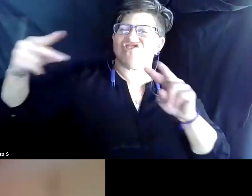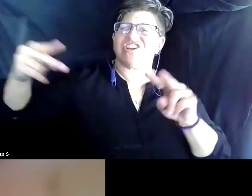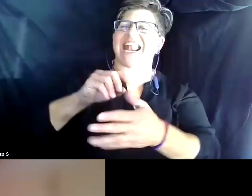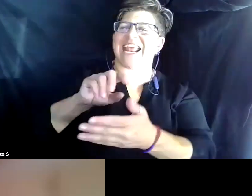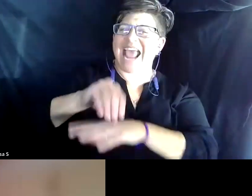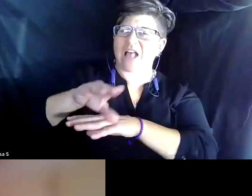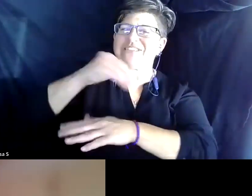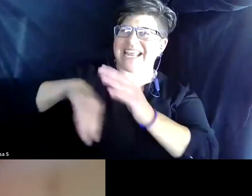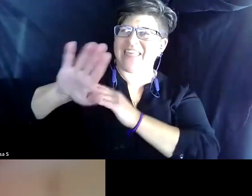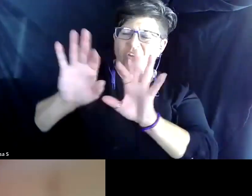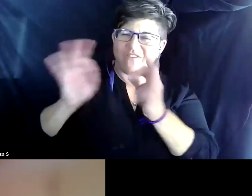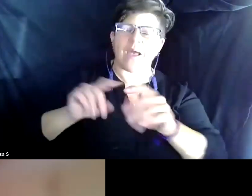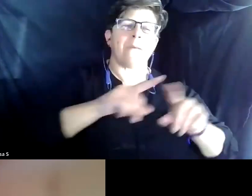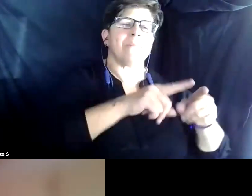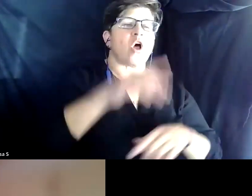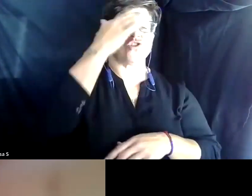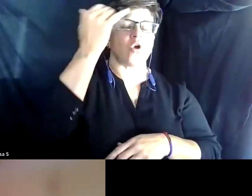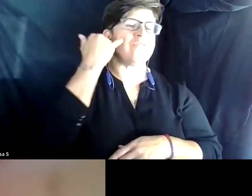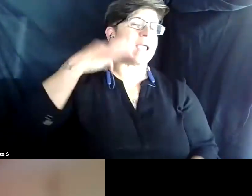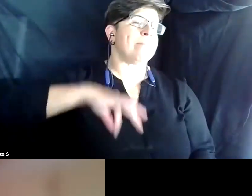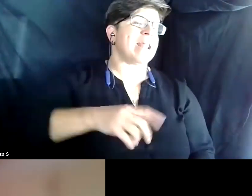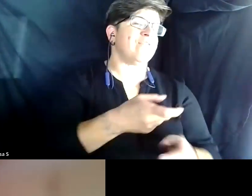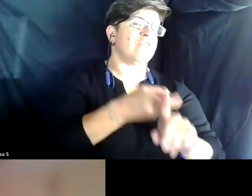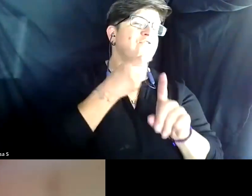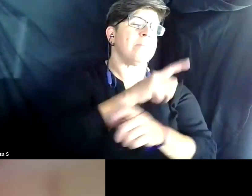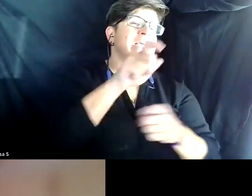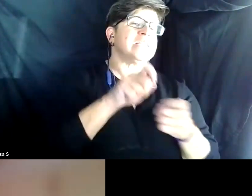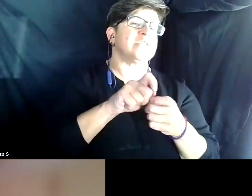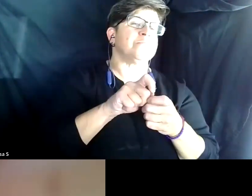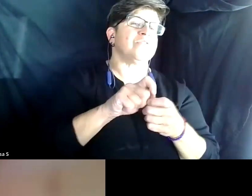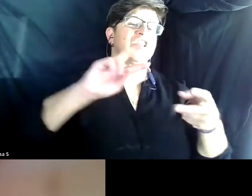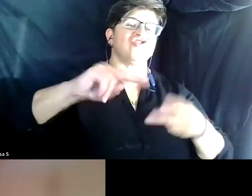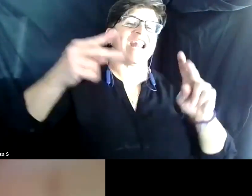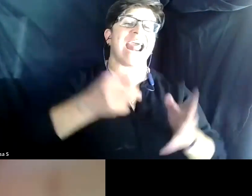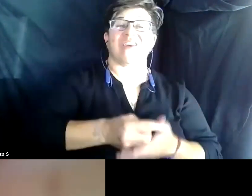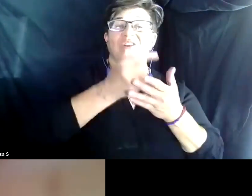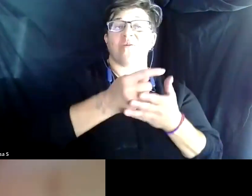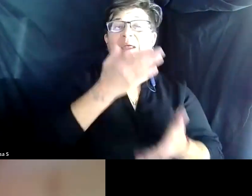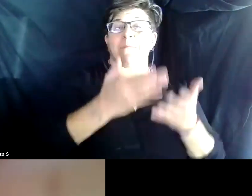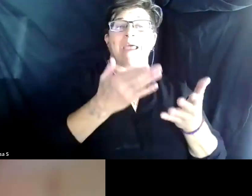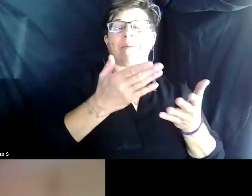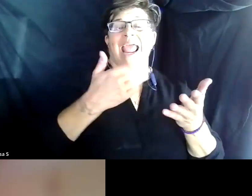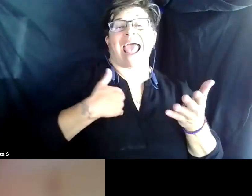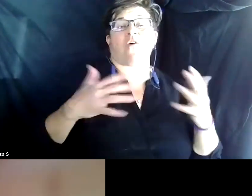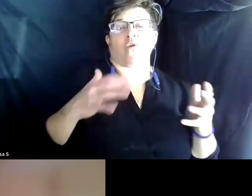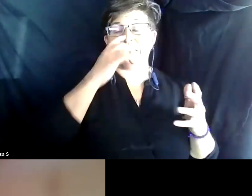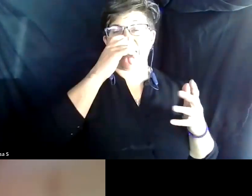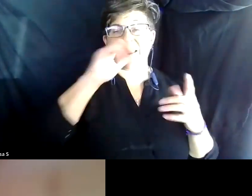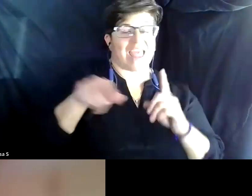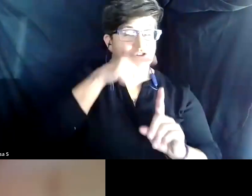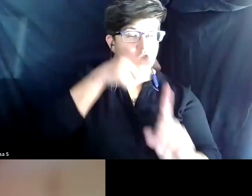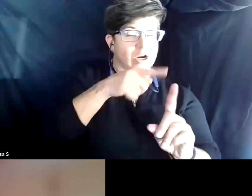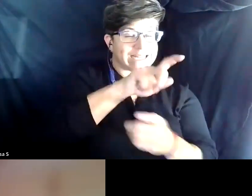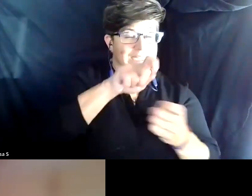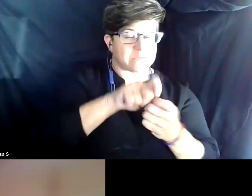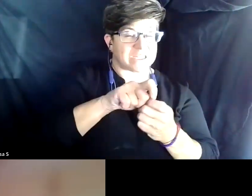they can benefit from a certain genetic therapy that exists now that targets the specific gene that is mutated